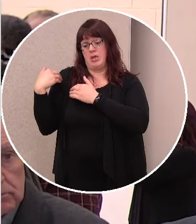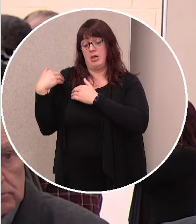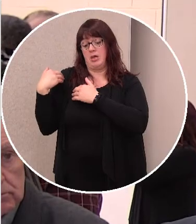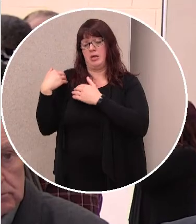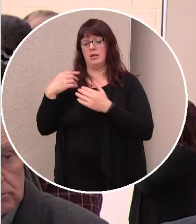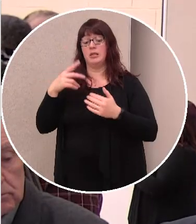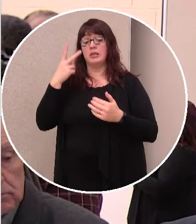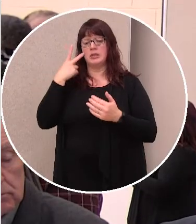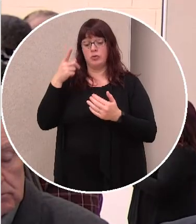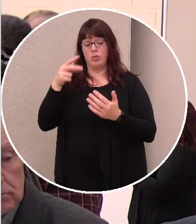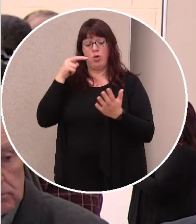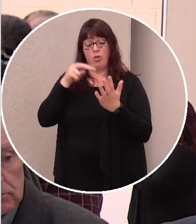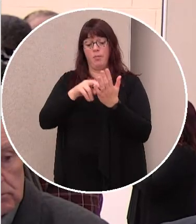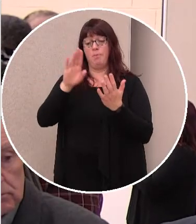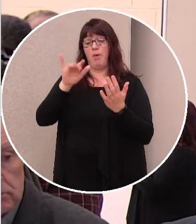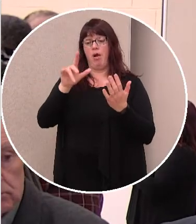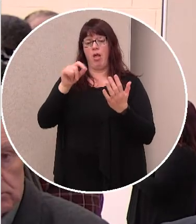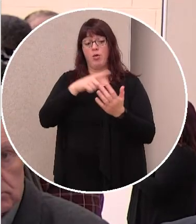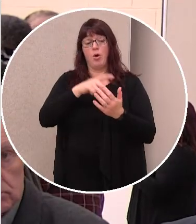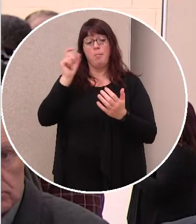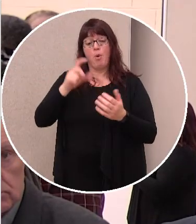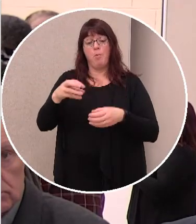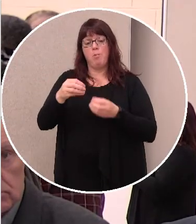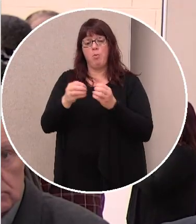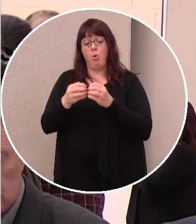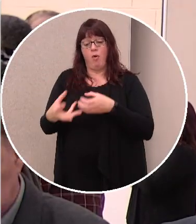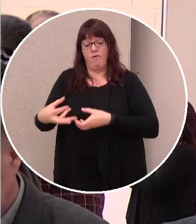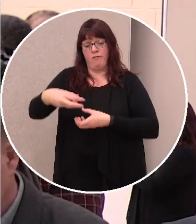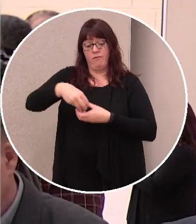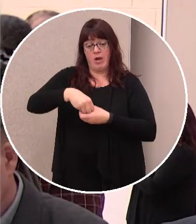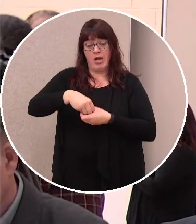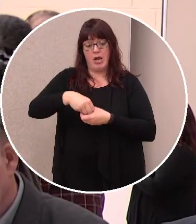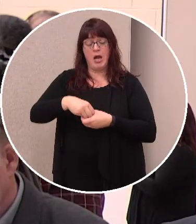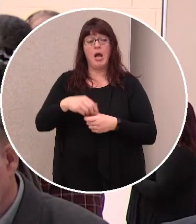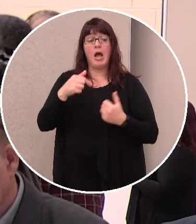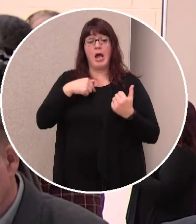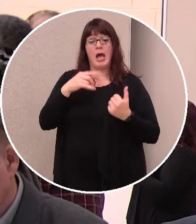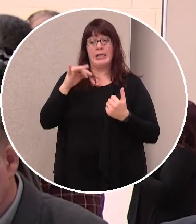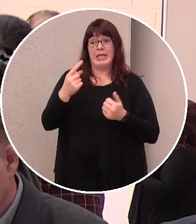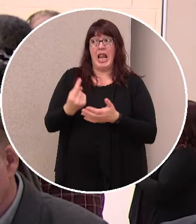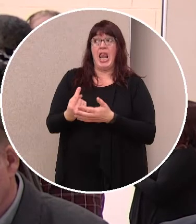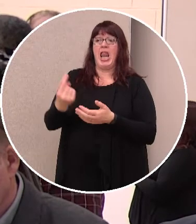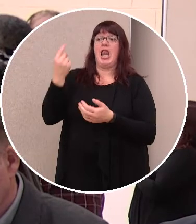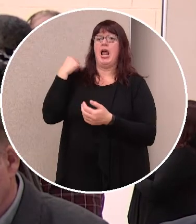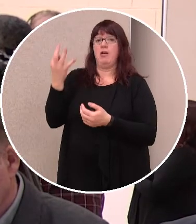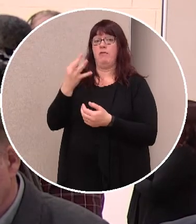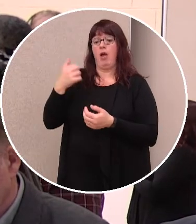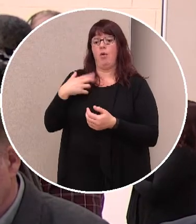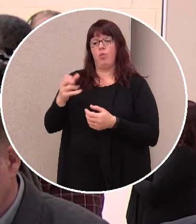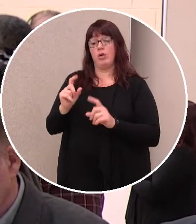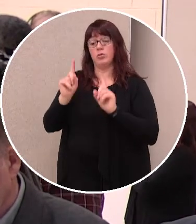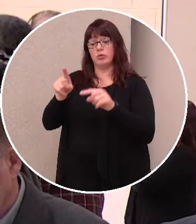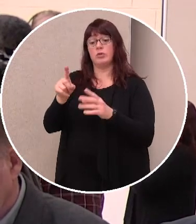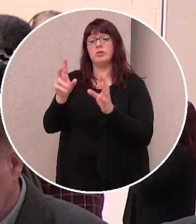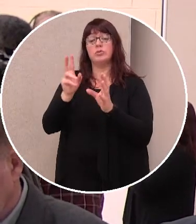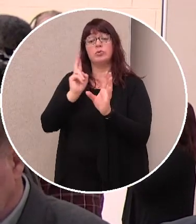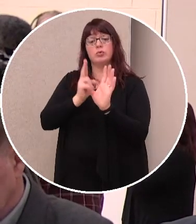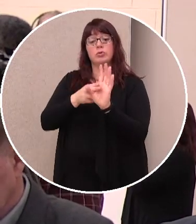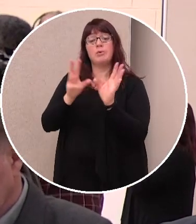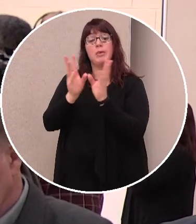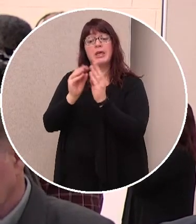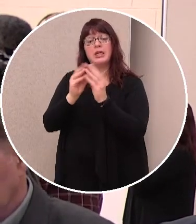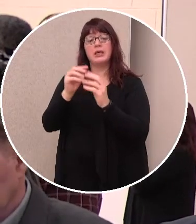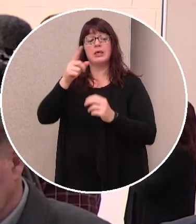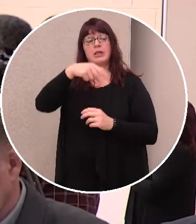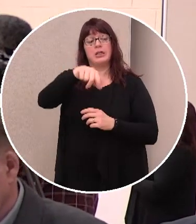bylaws to be more engaged in a process like this. I had requested last Friday to attend a meeting that the